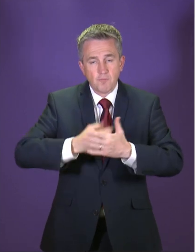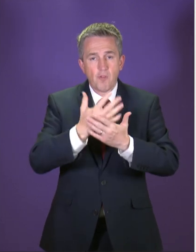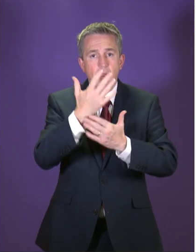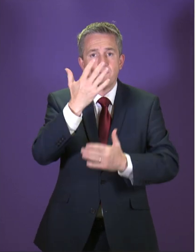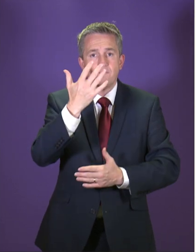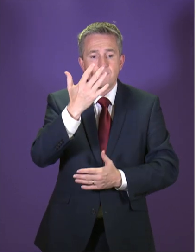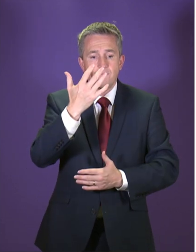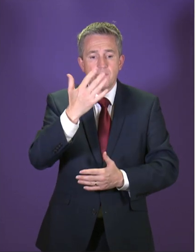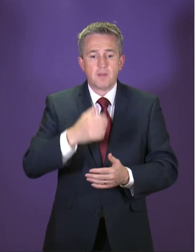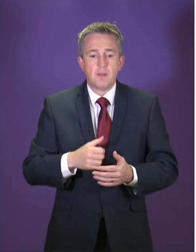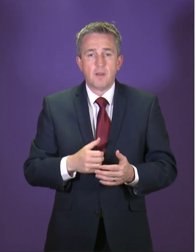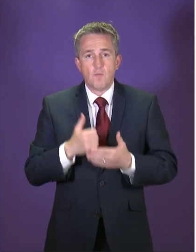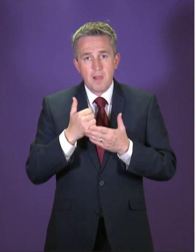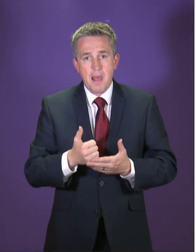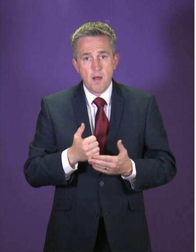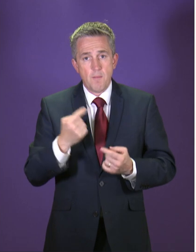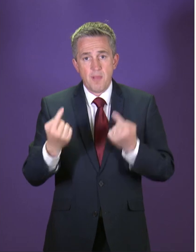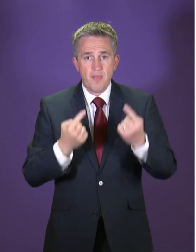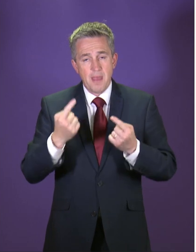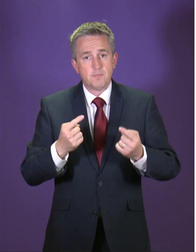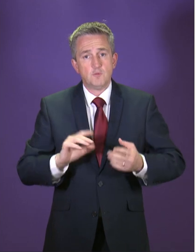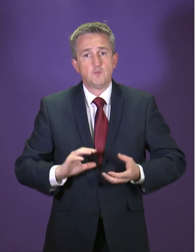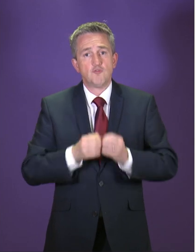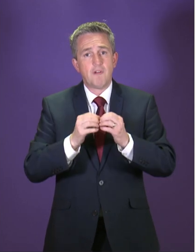and unearthing his or her talent.